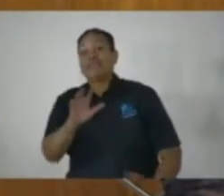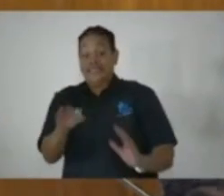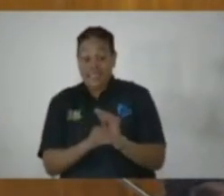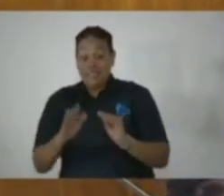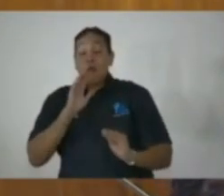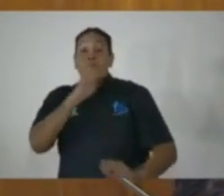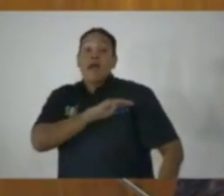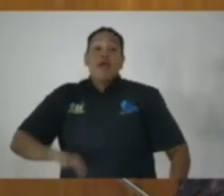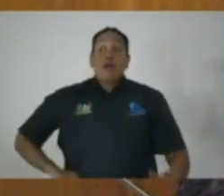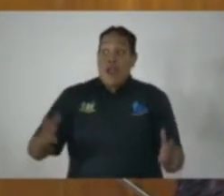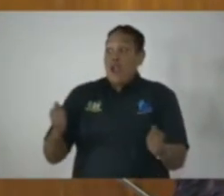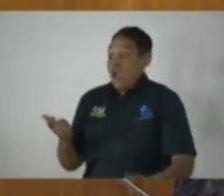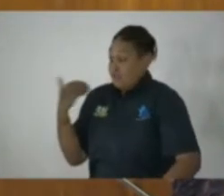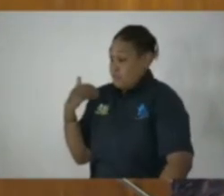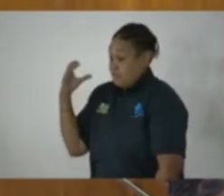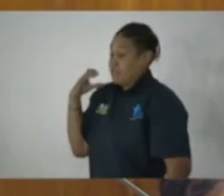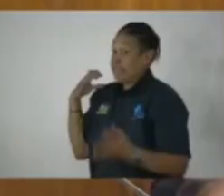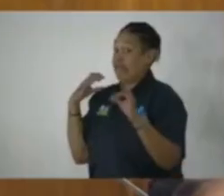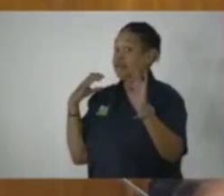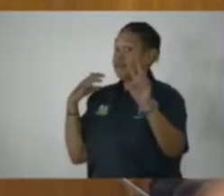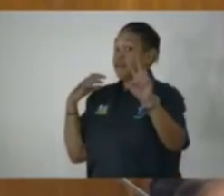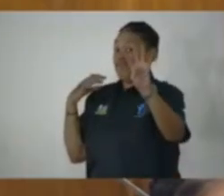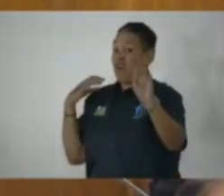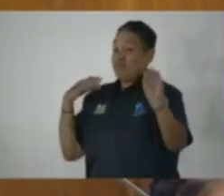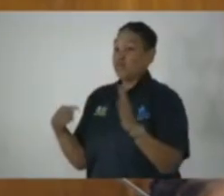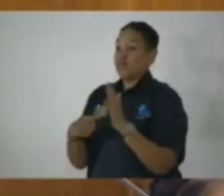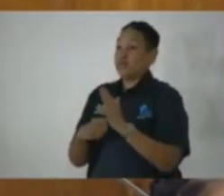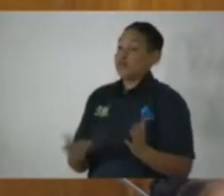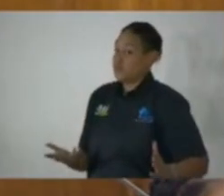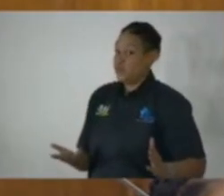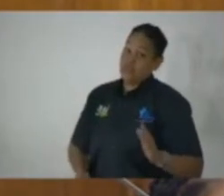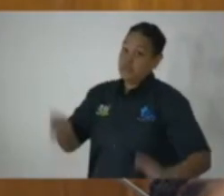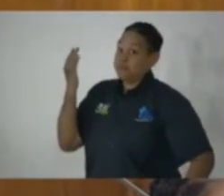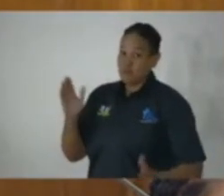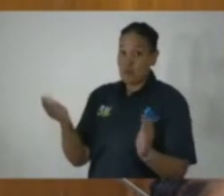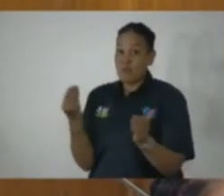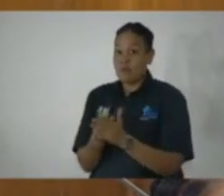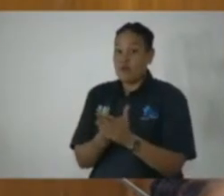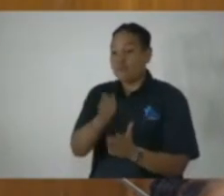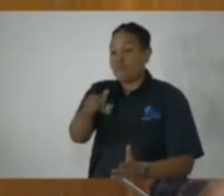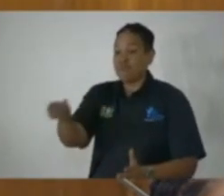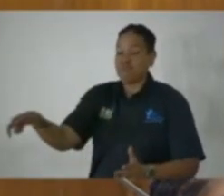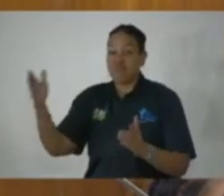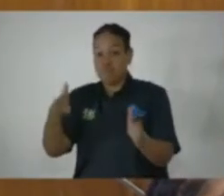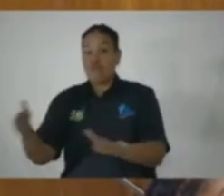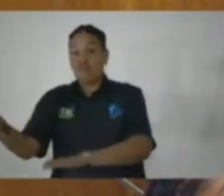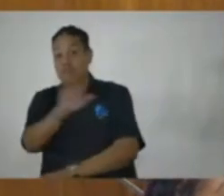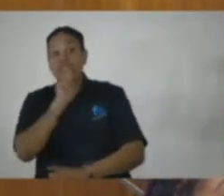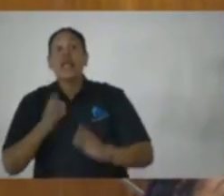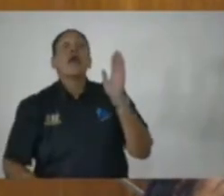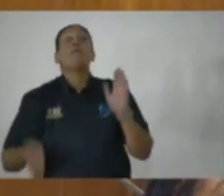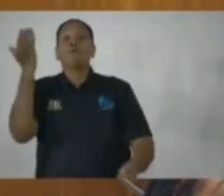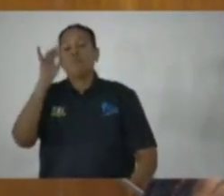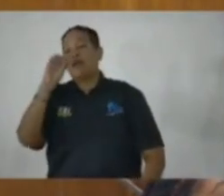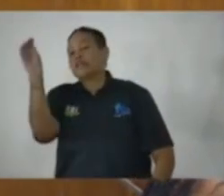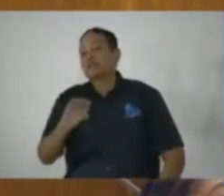Is a liberator. In 1972 at 40%. And it moved up as well to